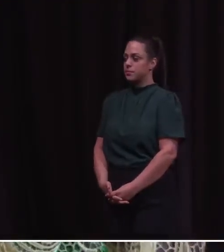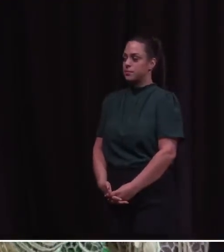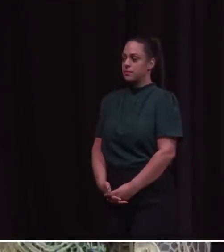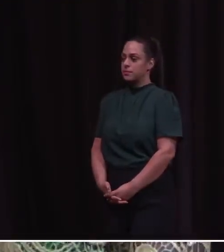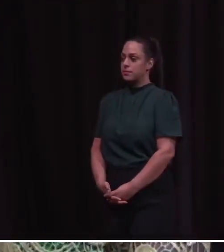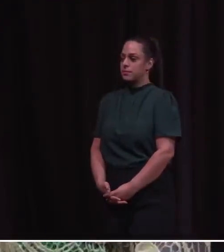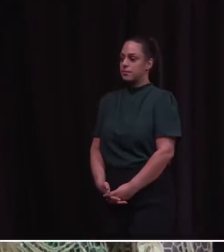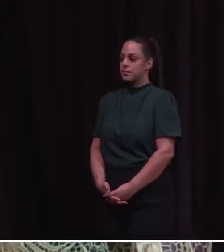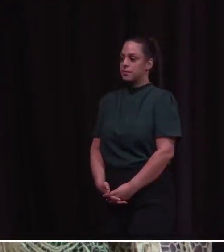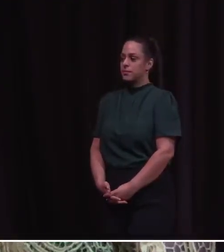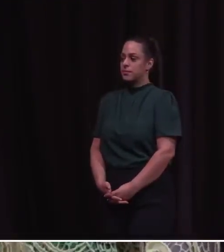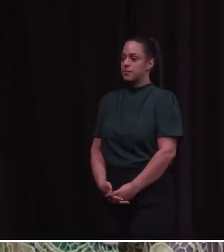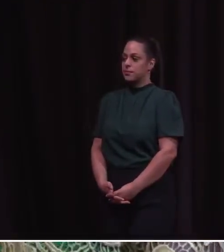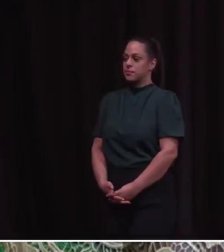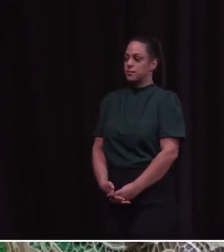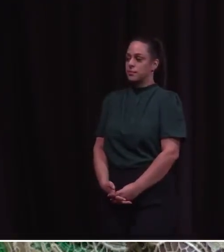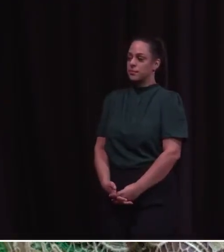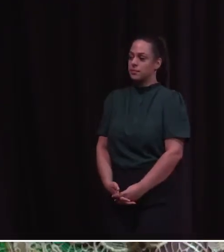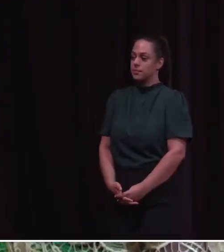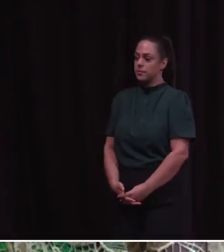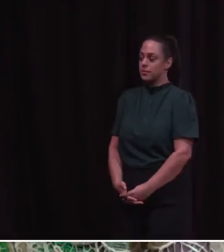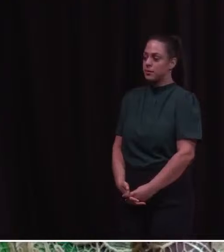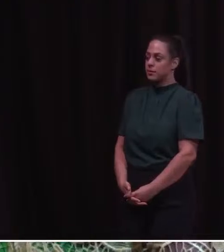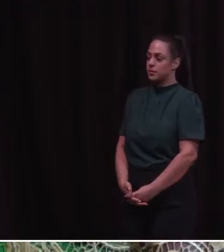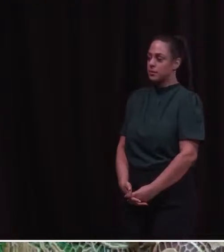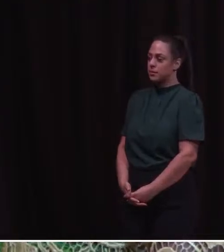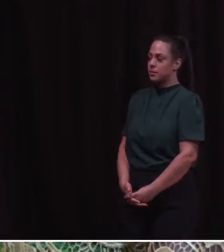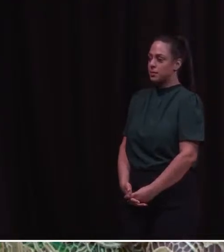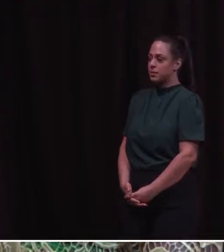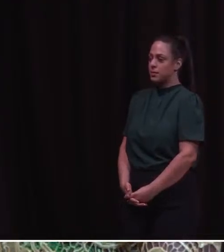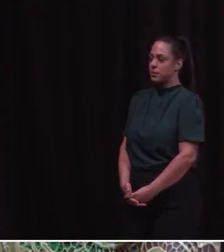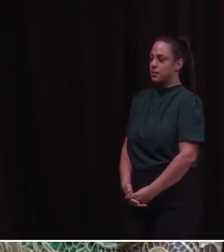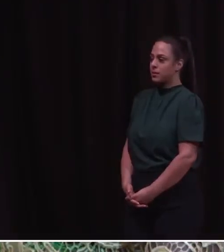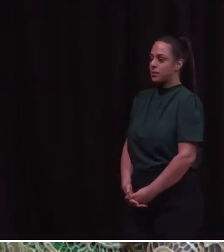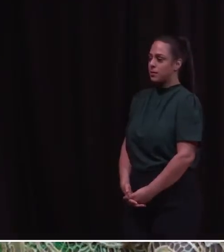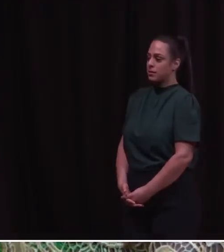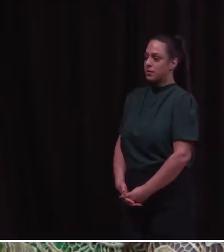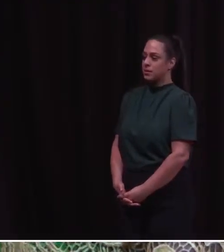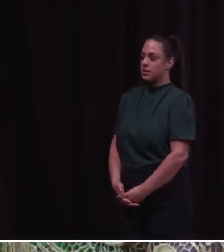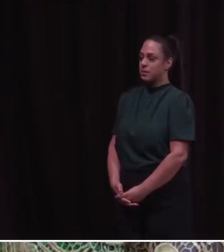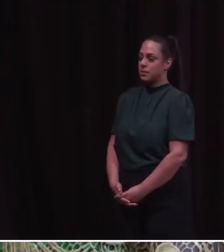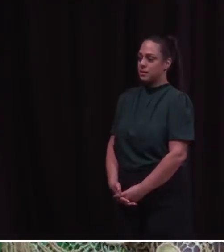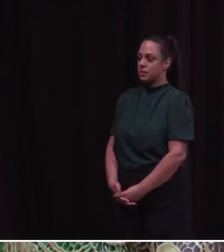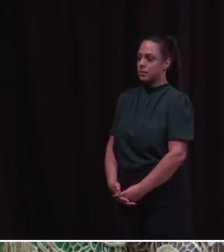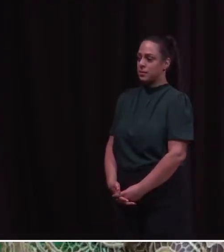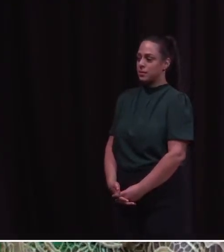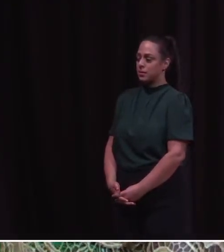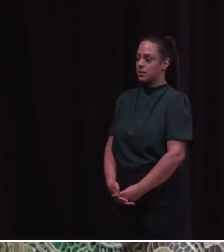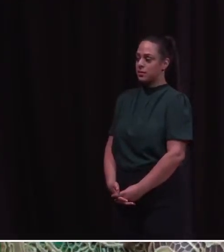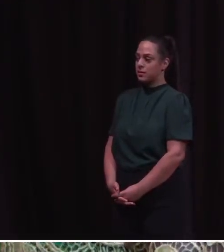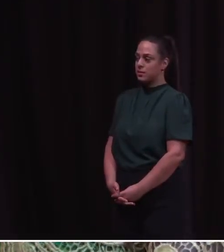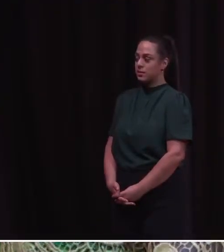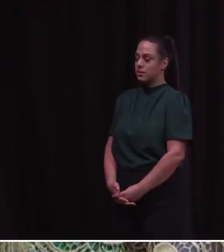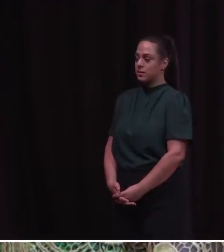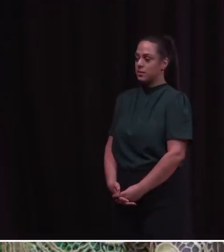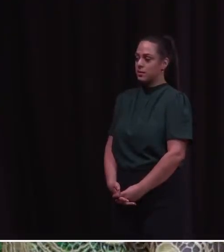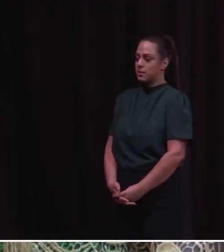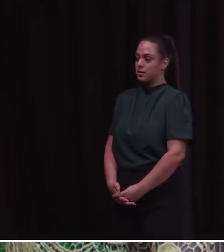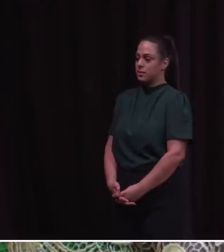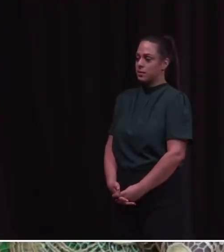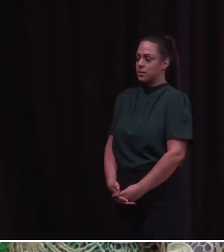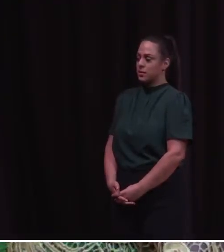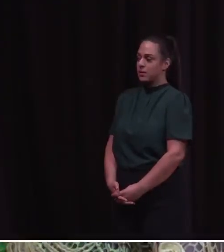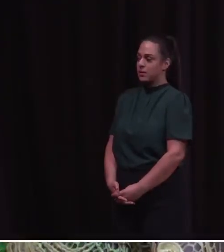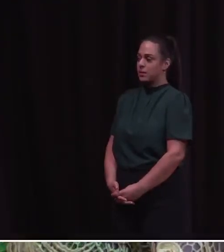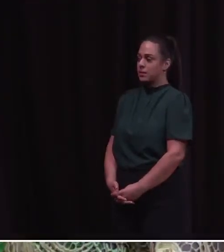Sorry, I don't know if you got the first one. It's the second one, the problem you didn't hear well, right? Or